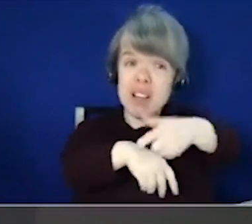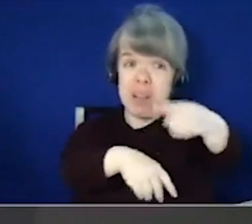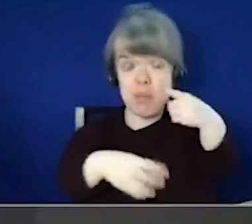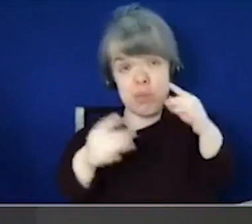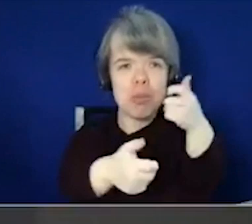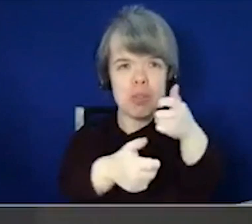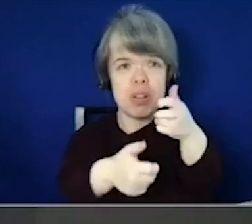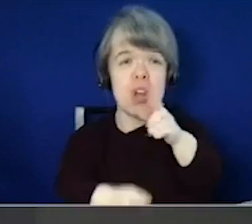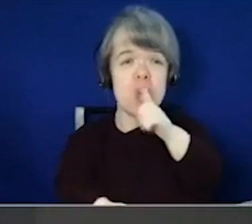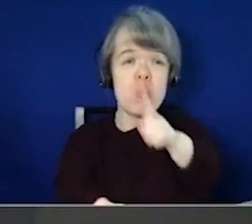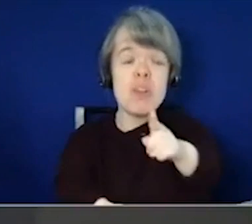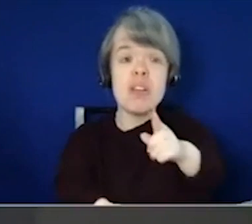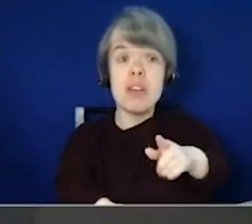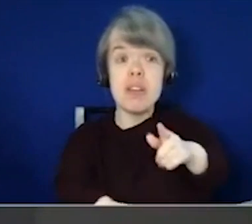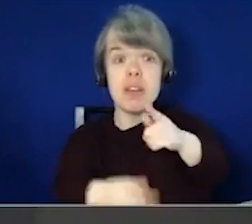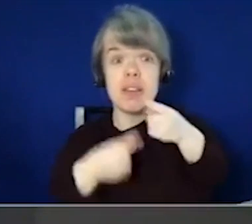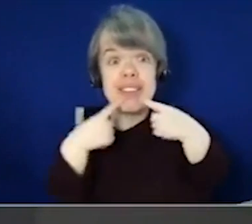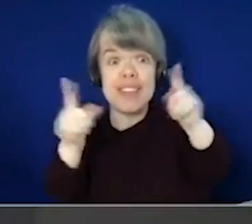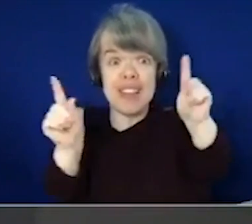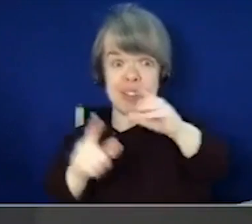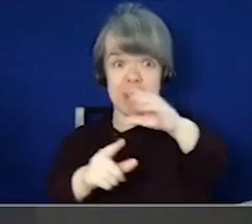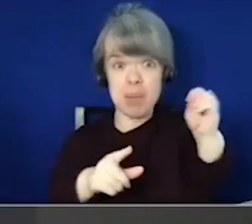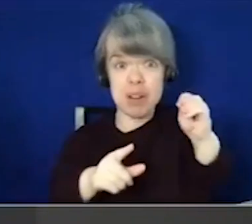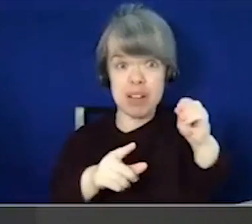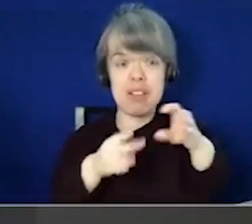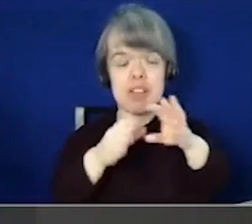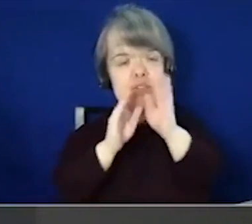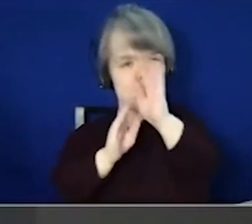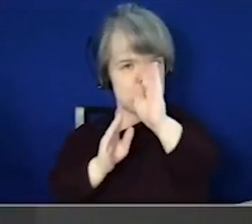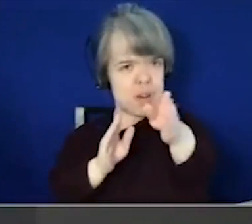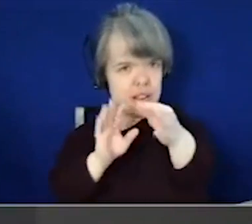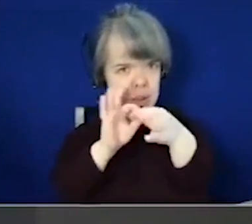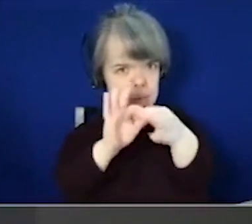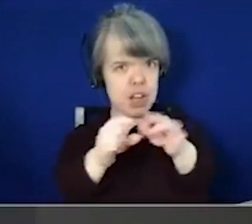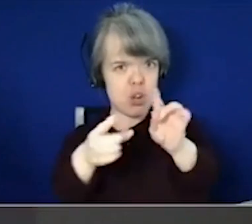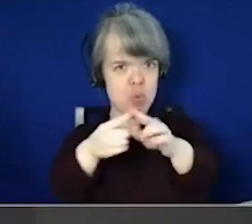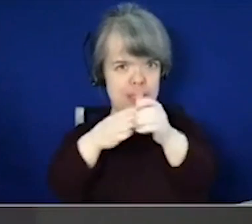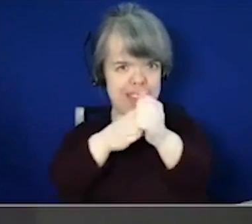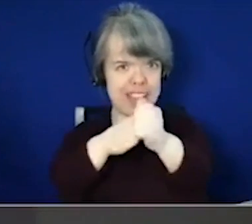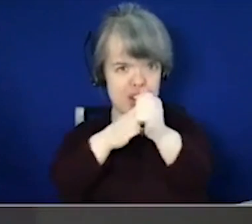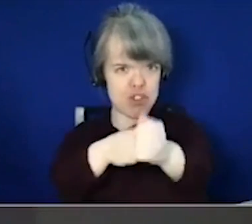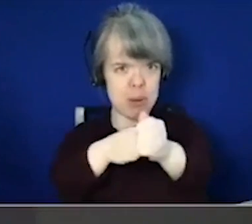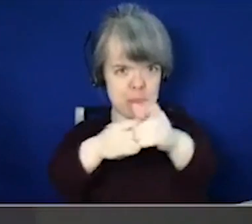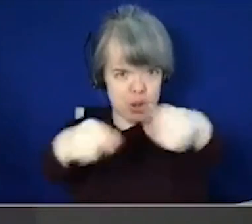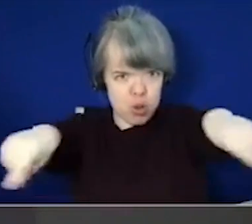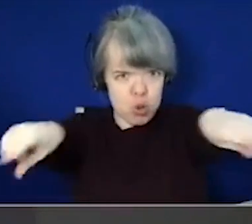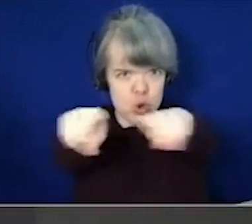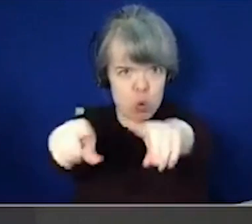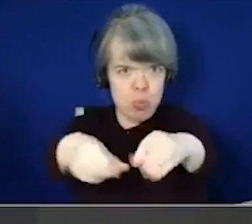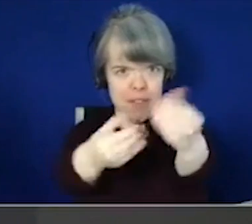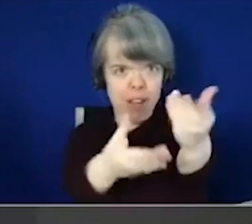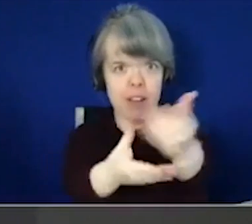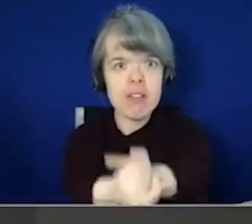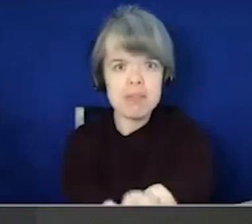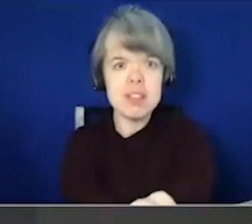So this is a fragile time for the world. It's a fragile time for the